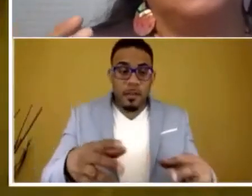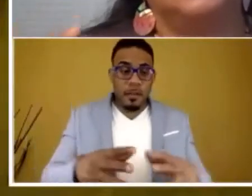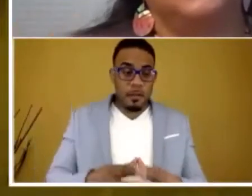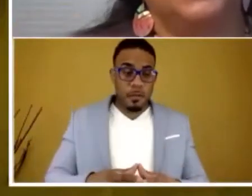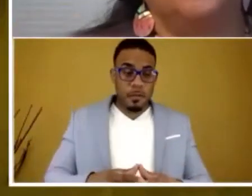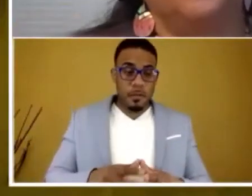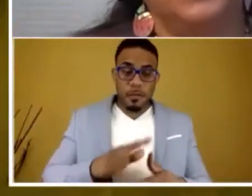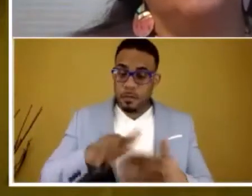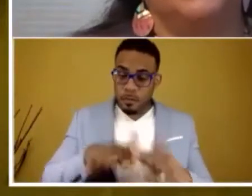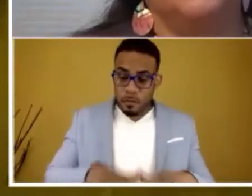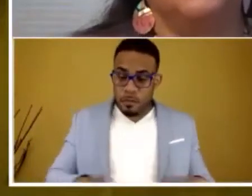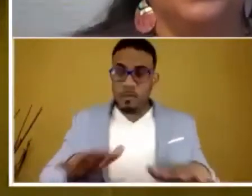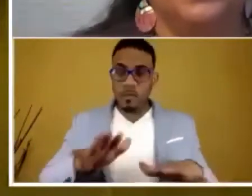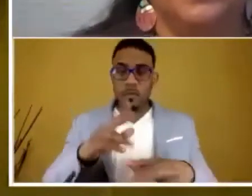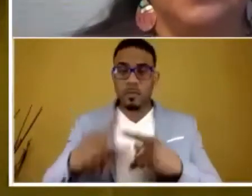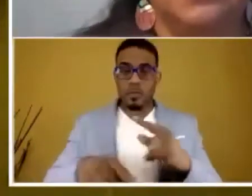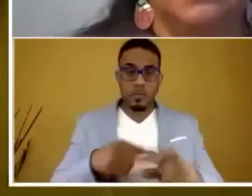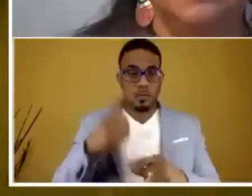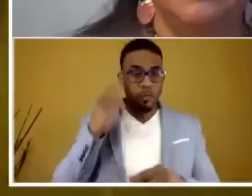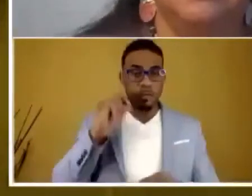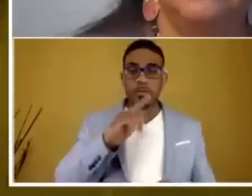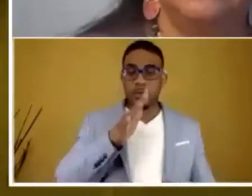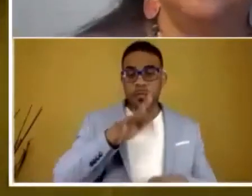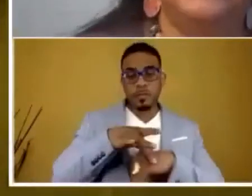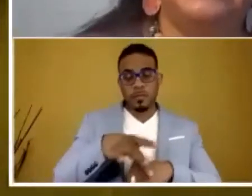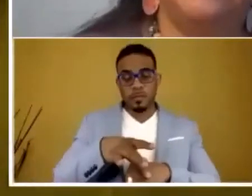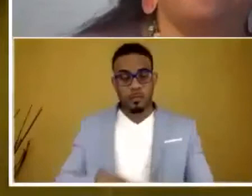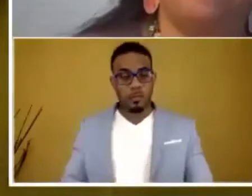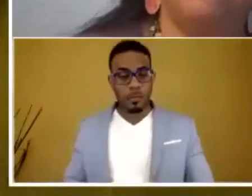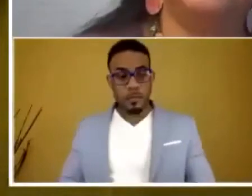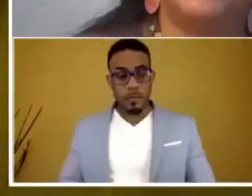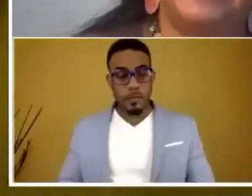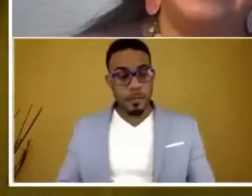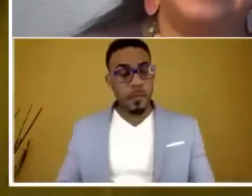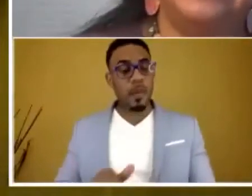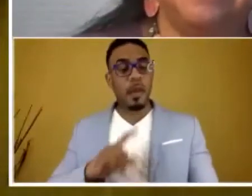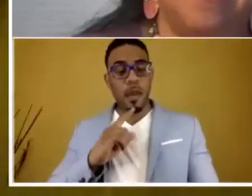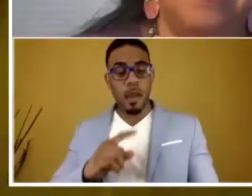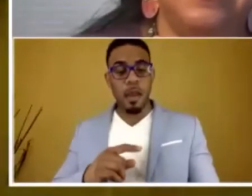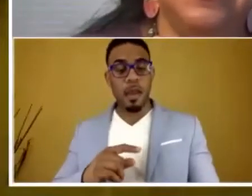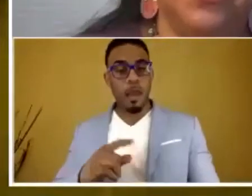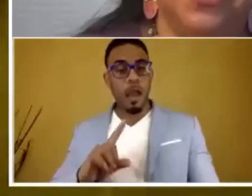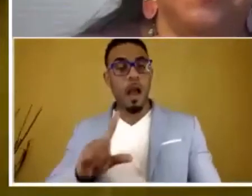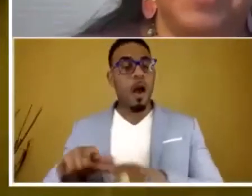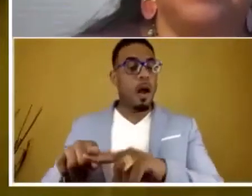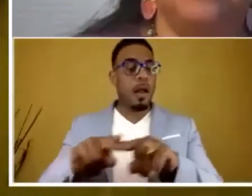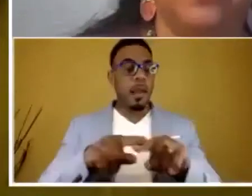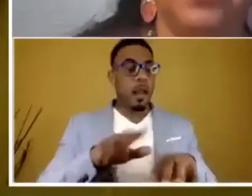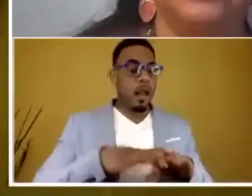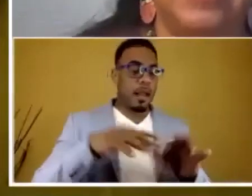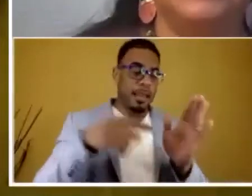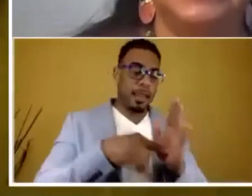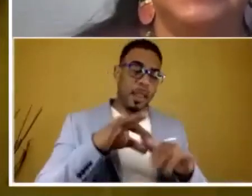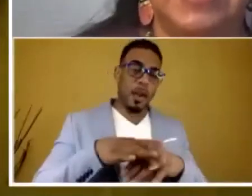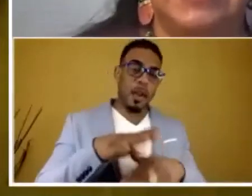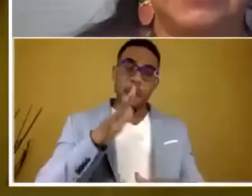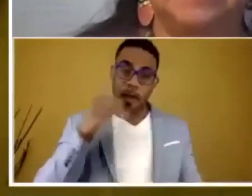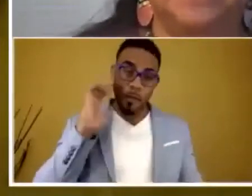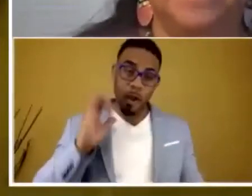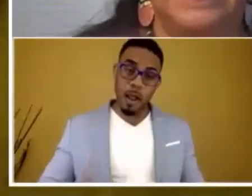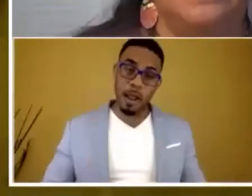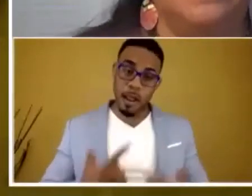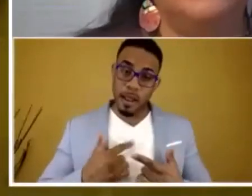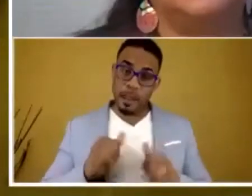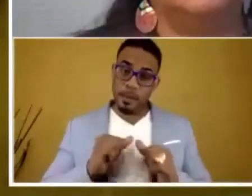all across this globe for our Mother Earth. We are all dependent on this Earth Mother for our life